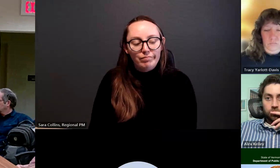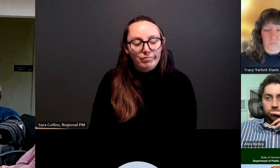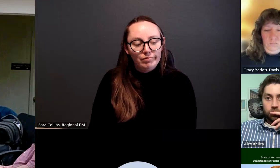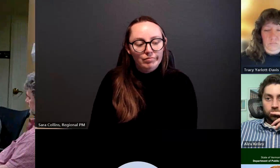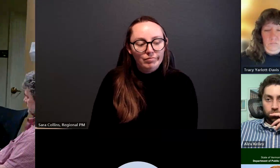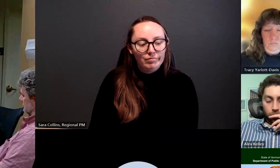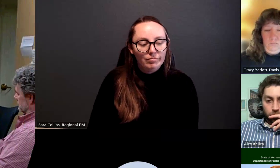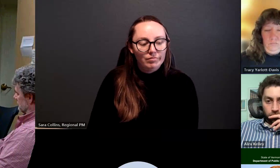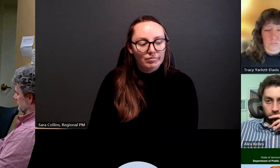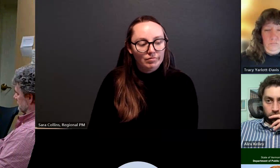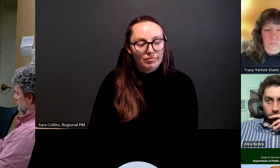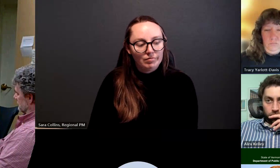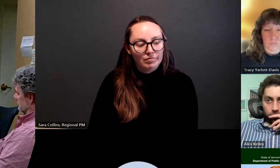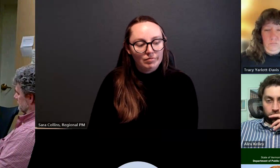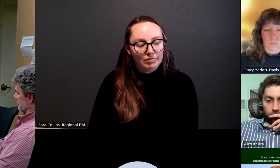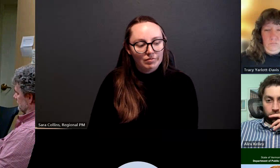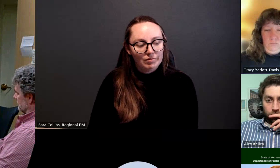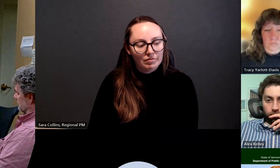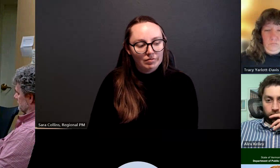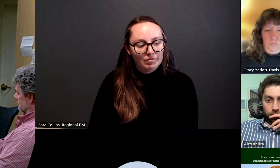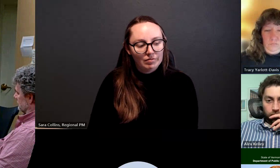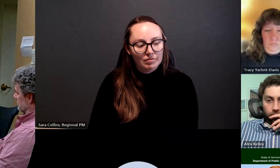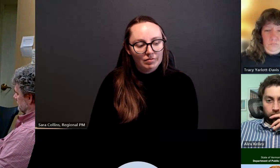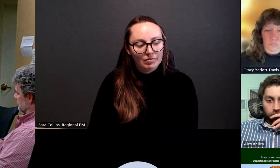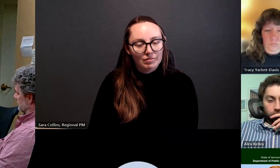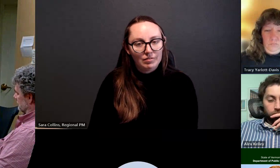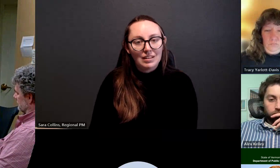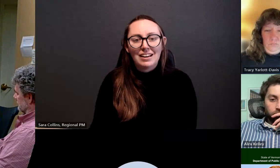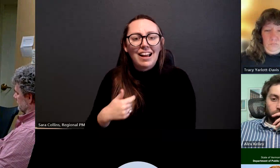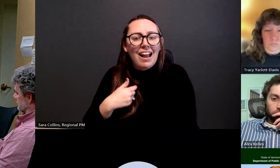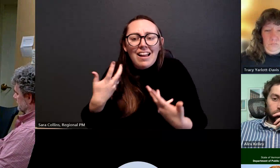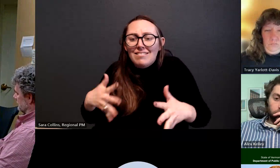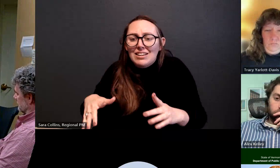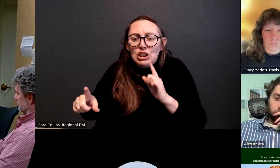I've talked to the Mac Mountain people, and I don't